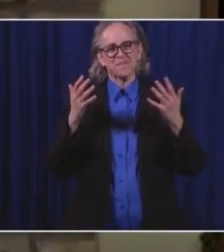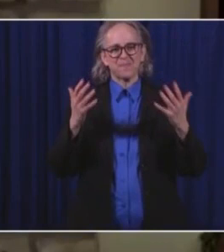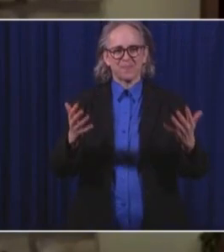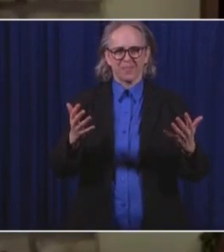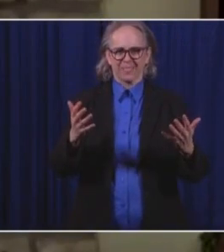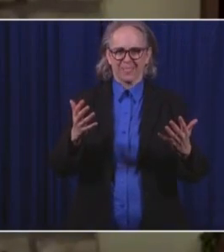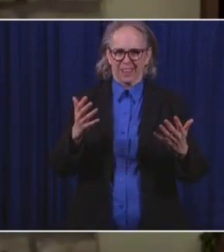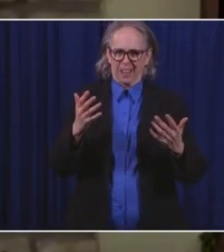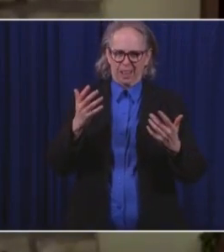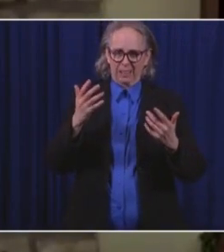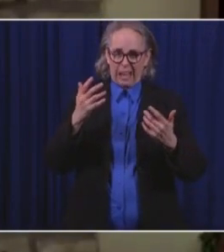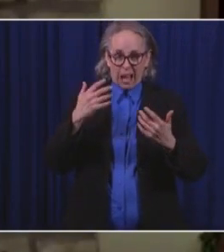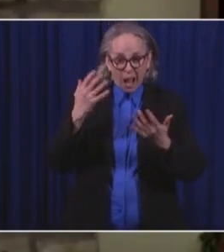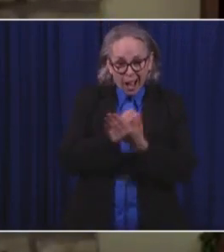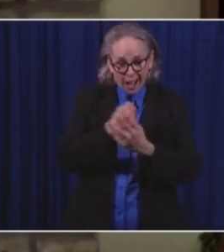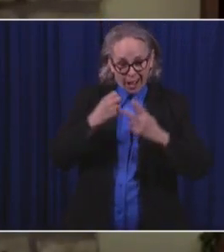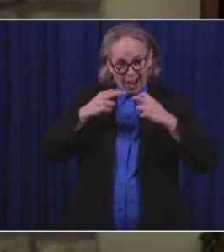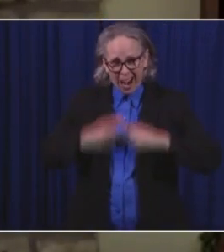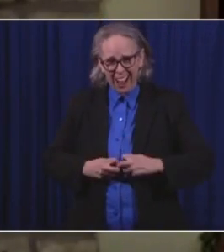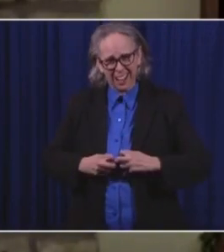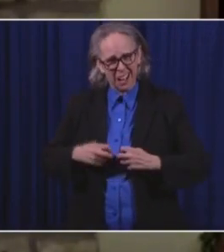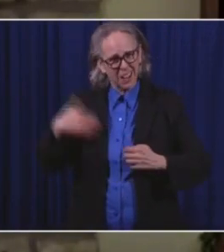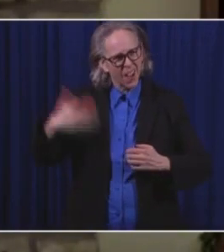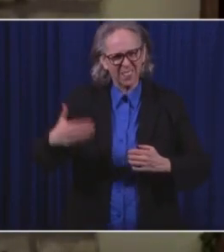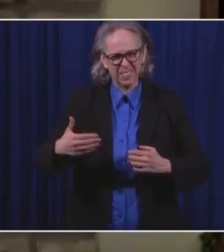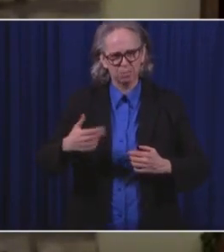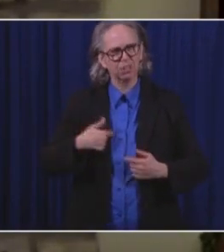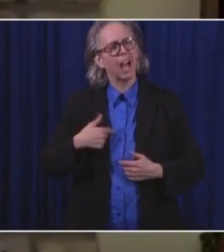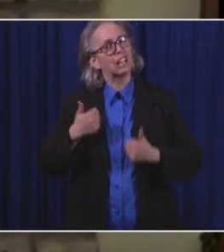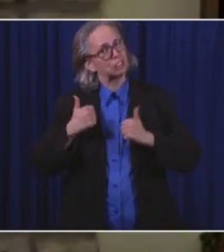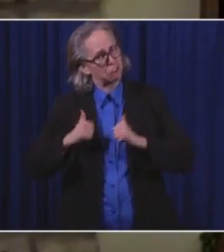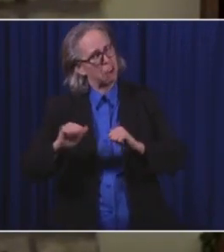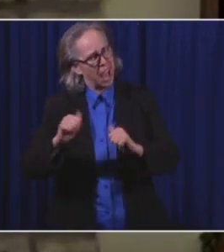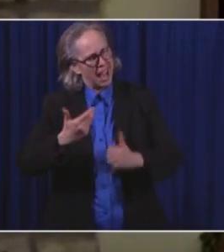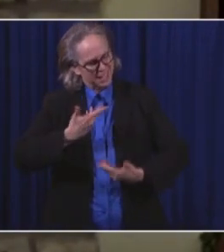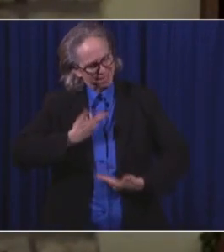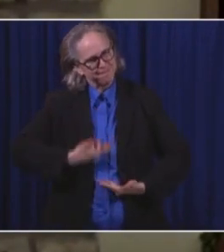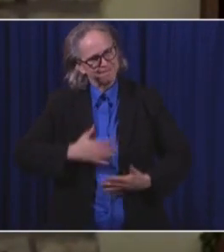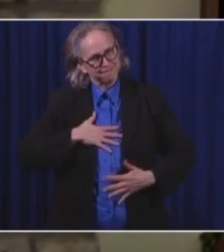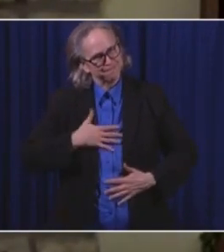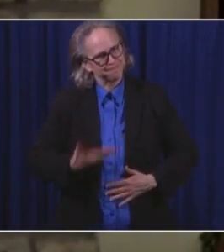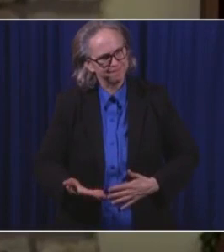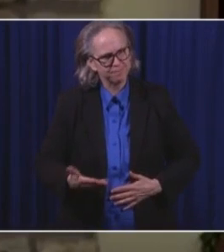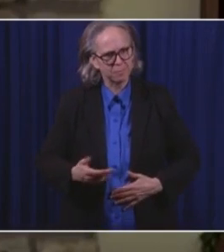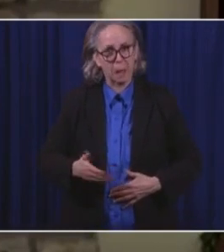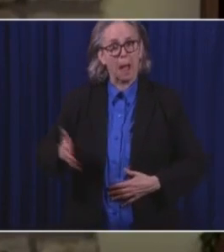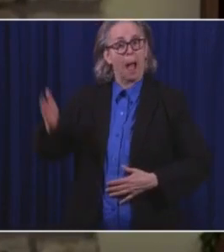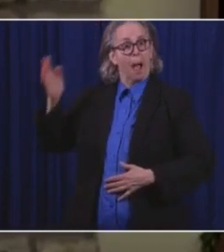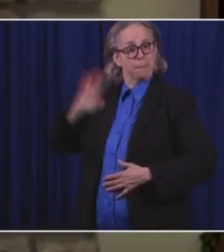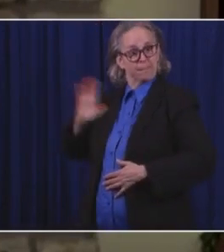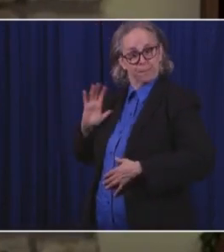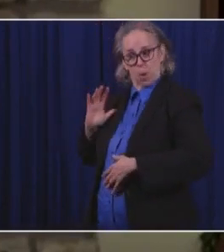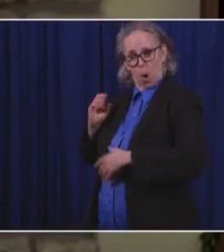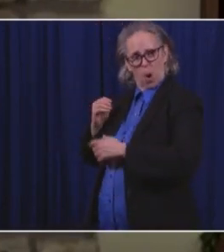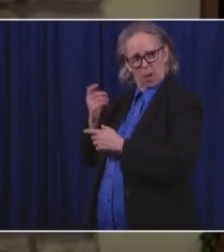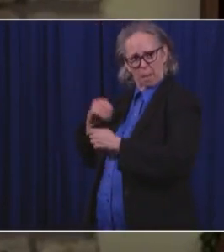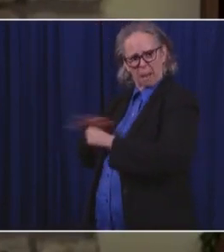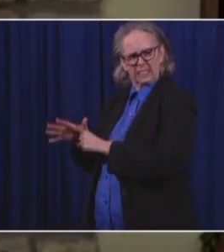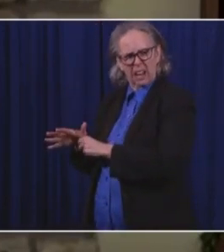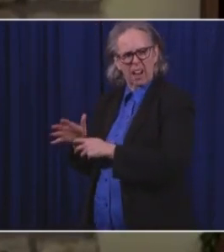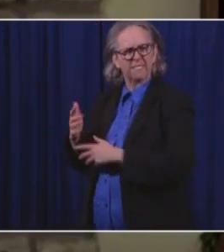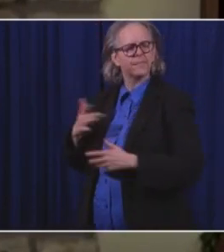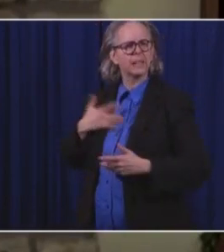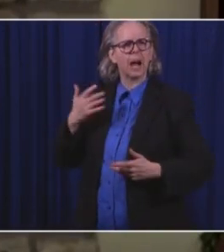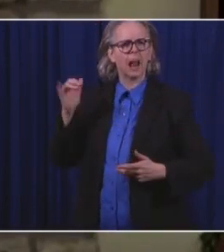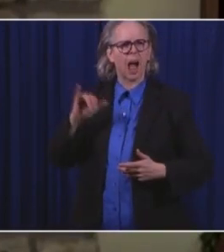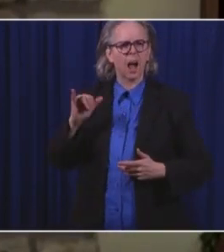try. I felt since the beginning of this pandemic that there's a real sense of urgency. And I think the lesson that you learn